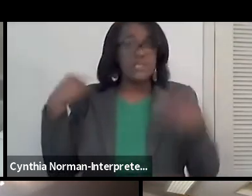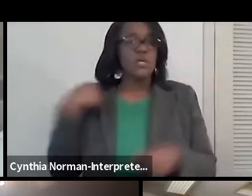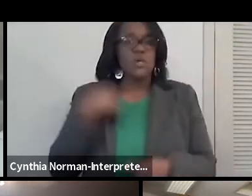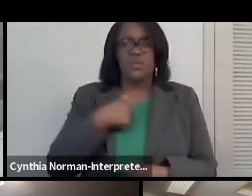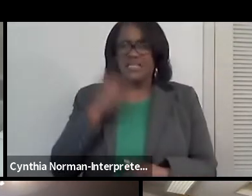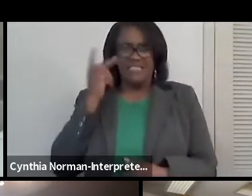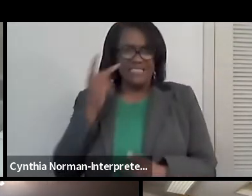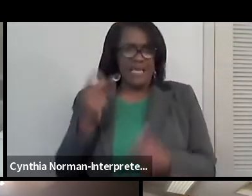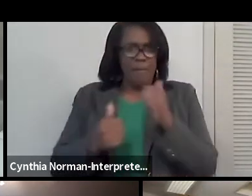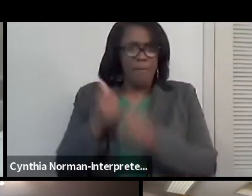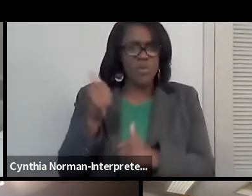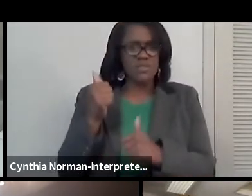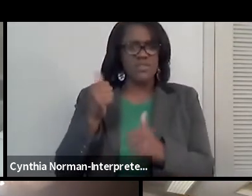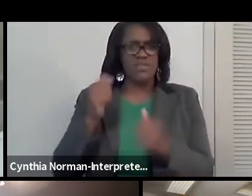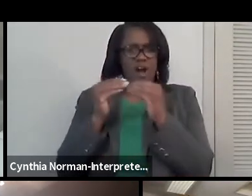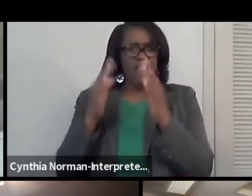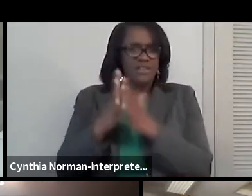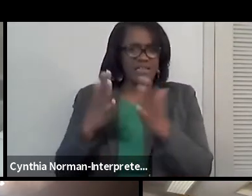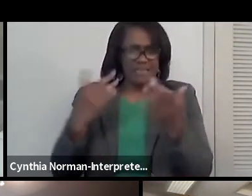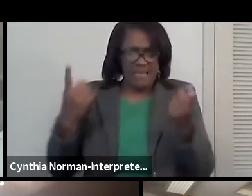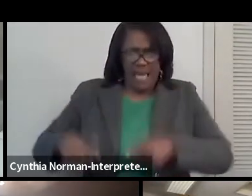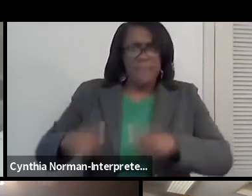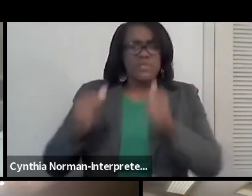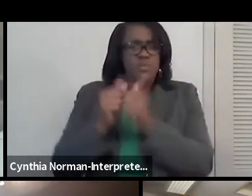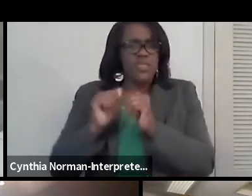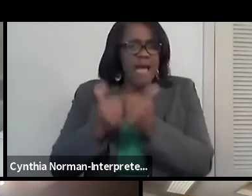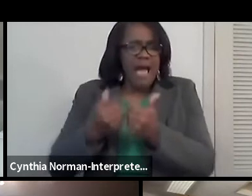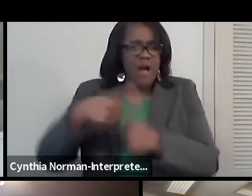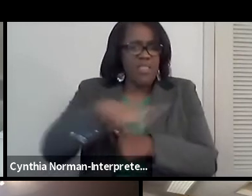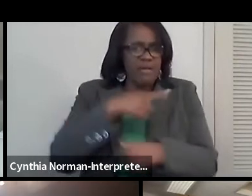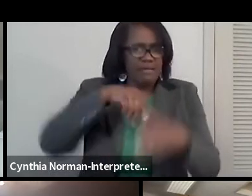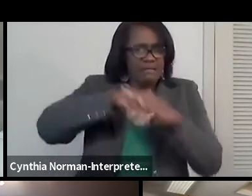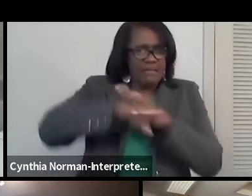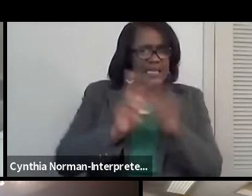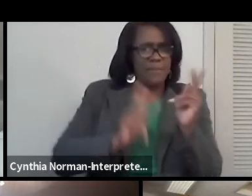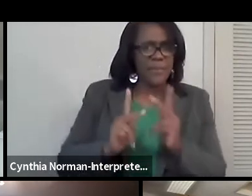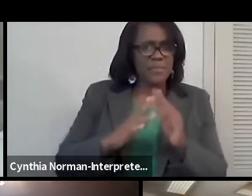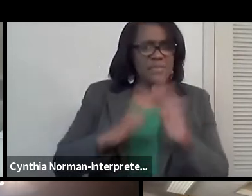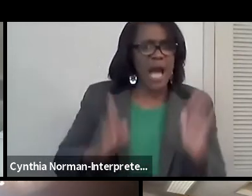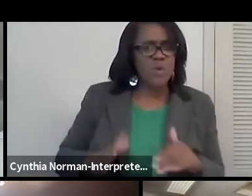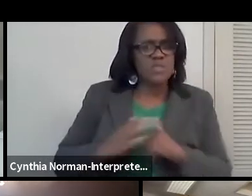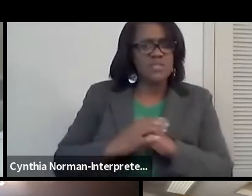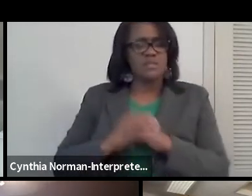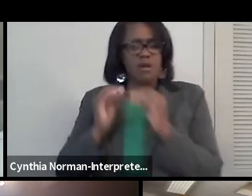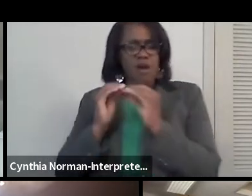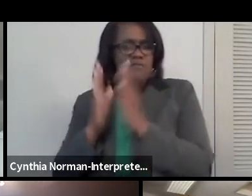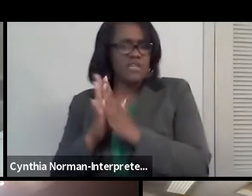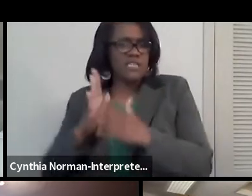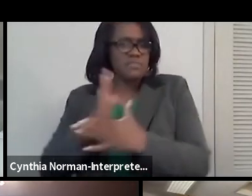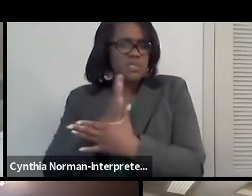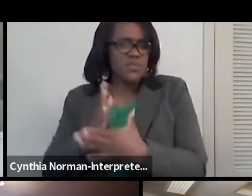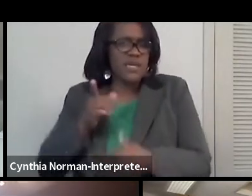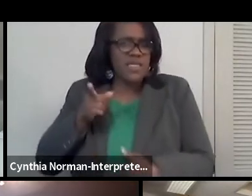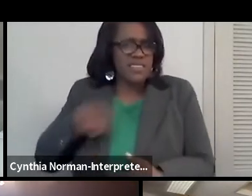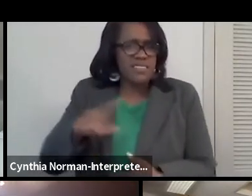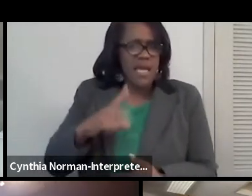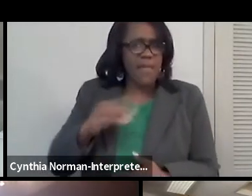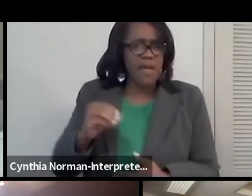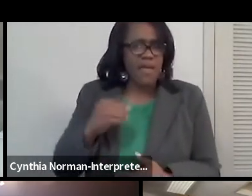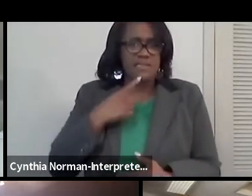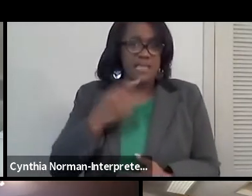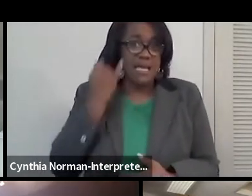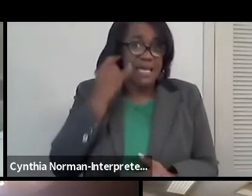of the conflict occurs in terms of how they're able to get in folks' houses, if there's any conflict between them and, say, for instance, if you